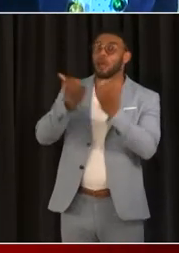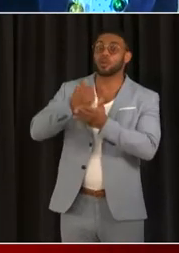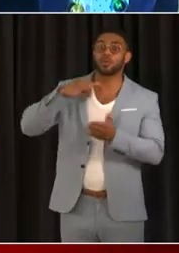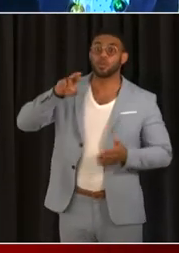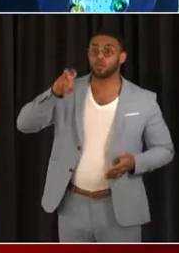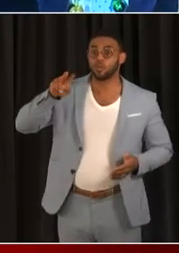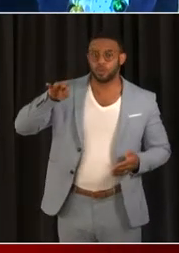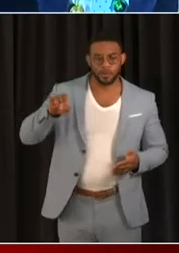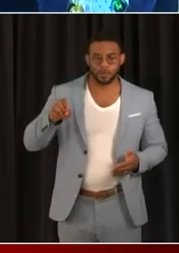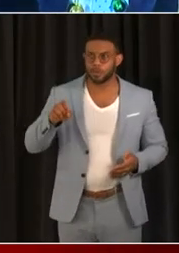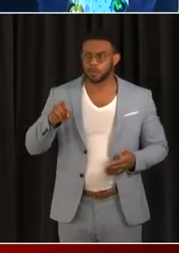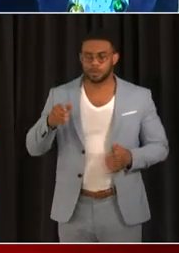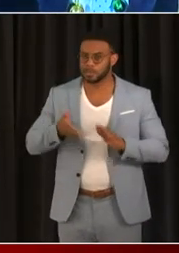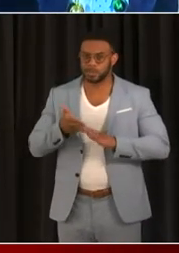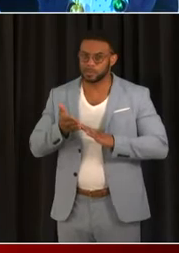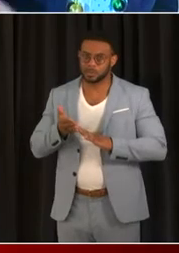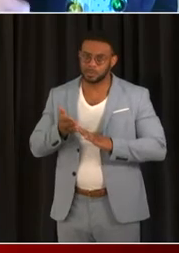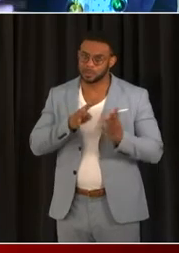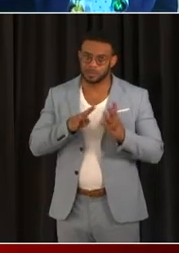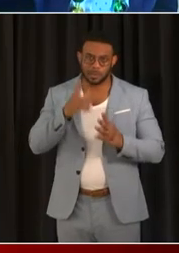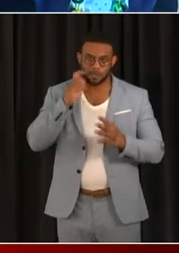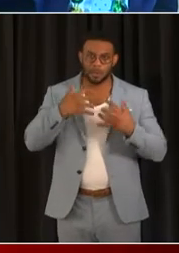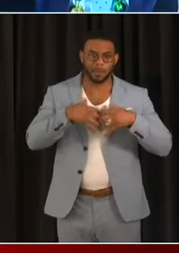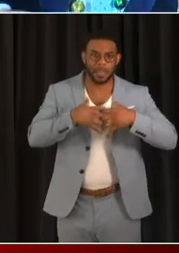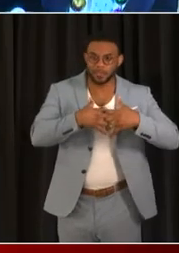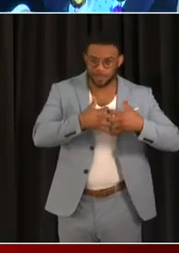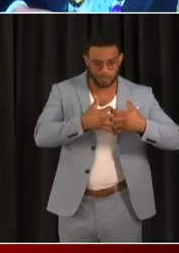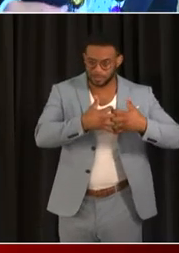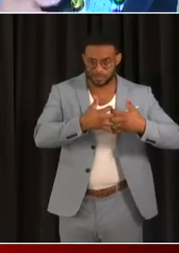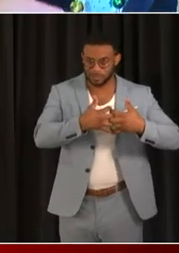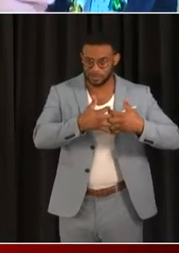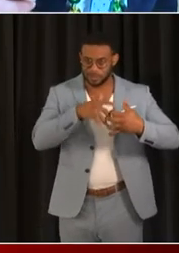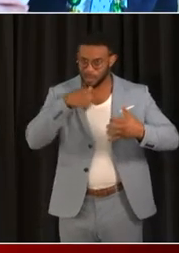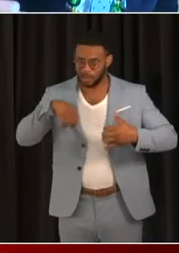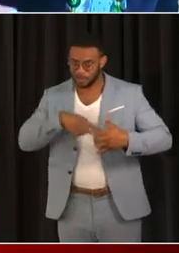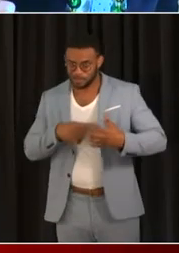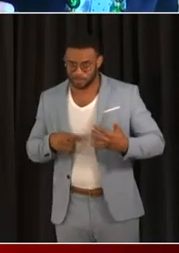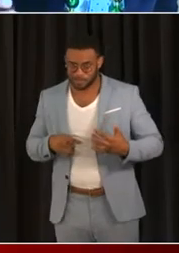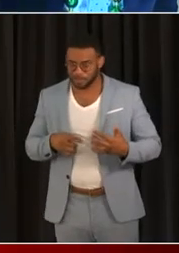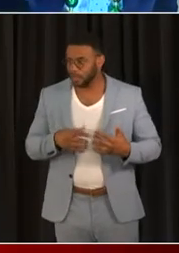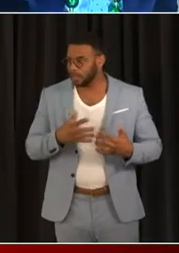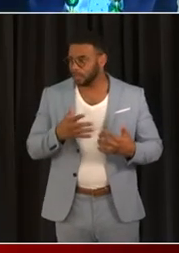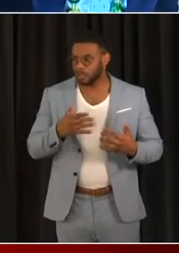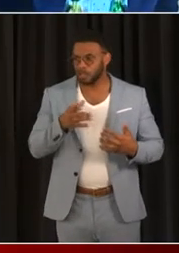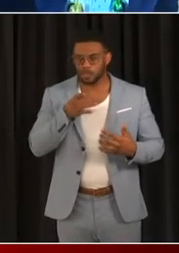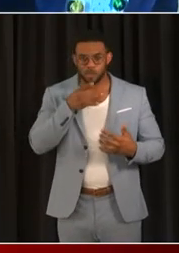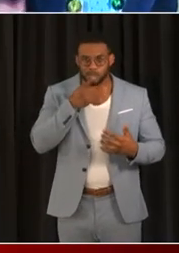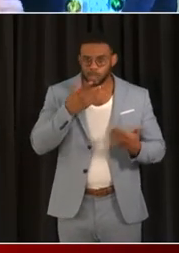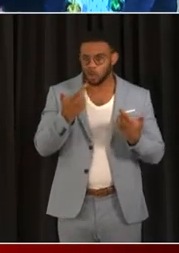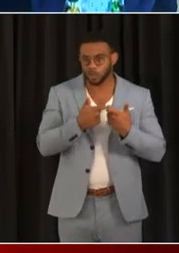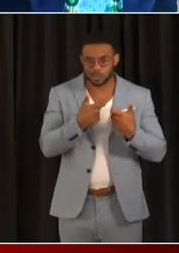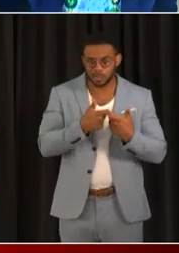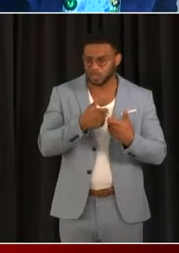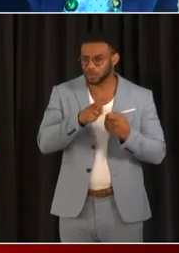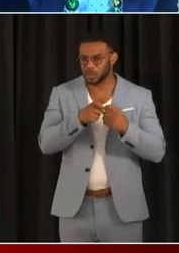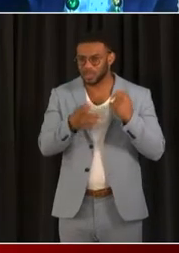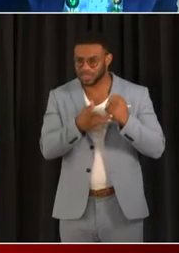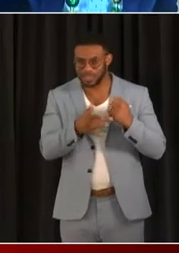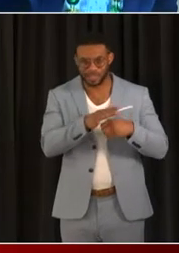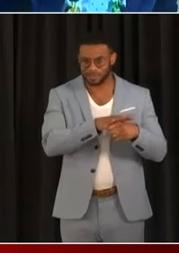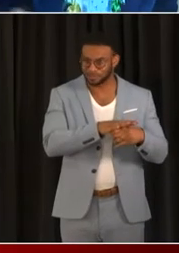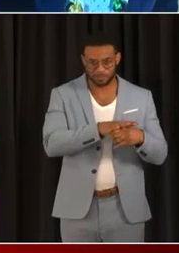growth revenue generating streams of manufacturing, of utility, certain